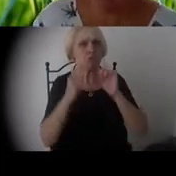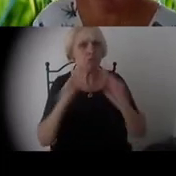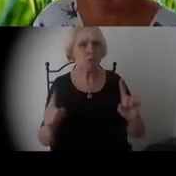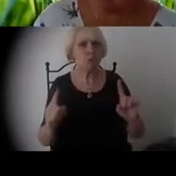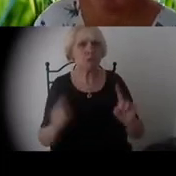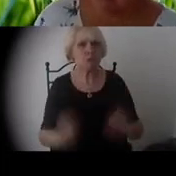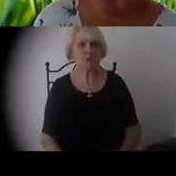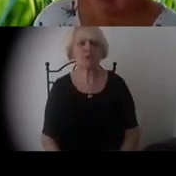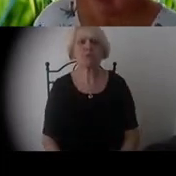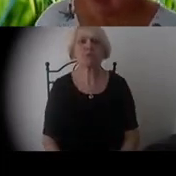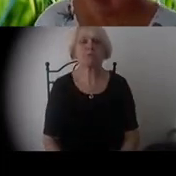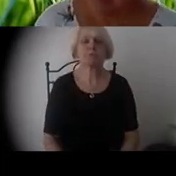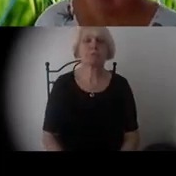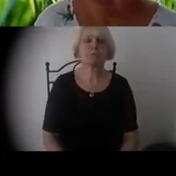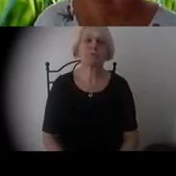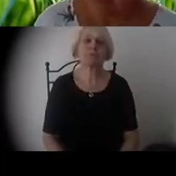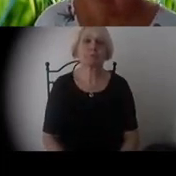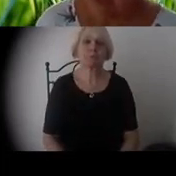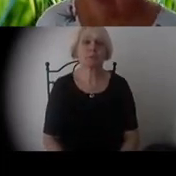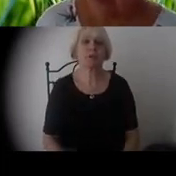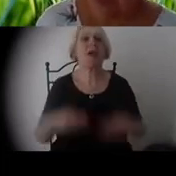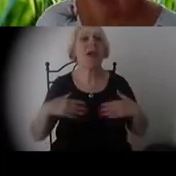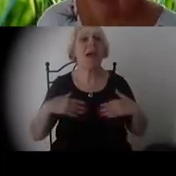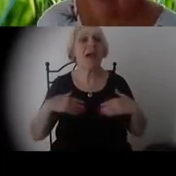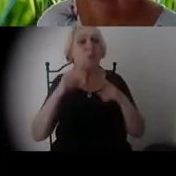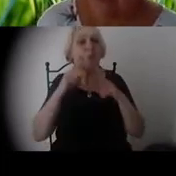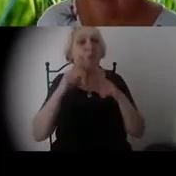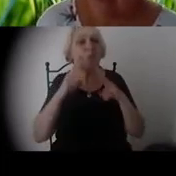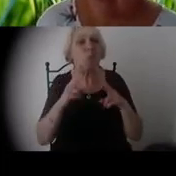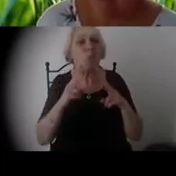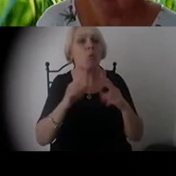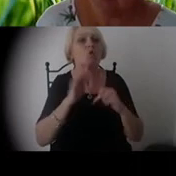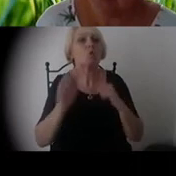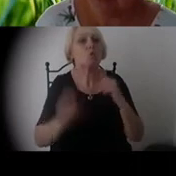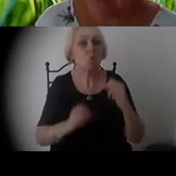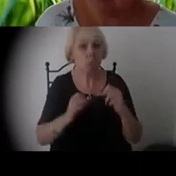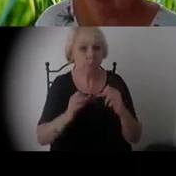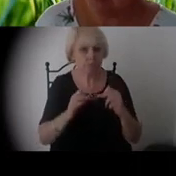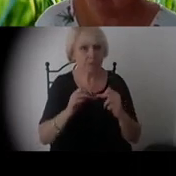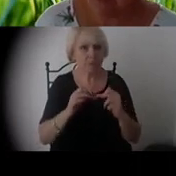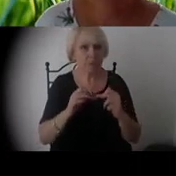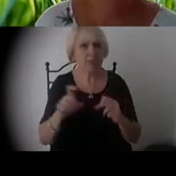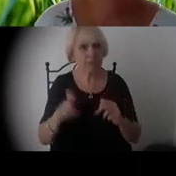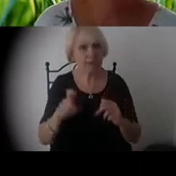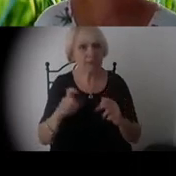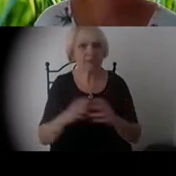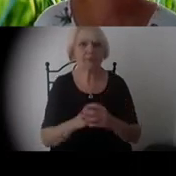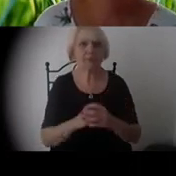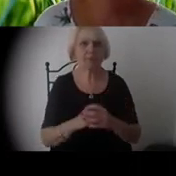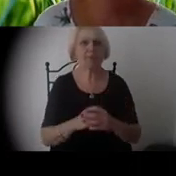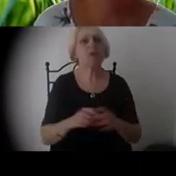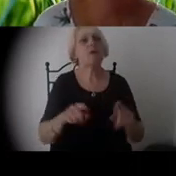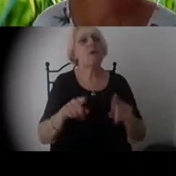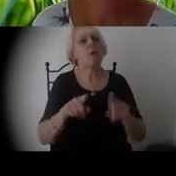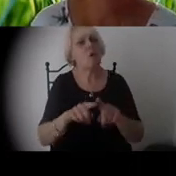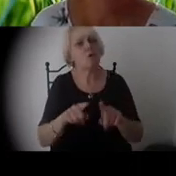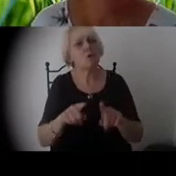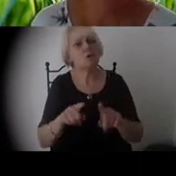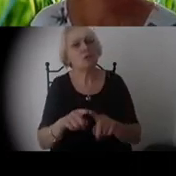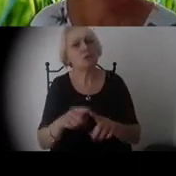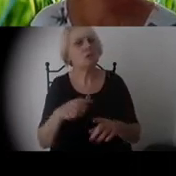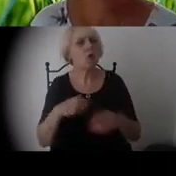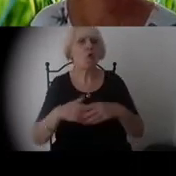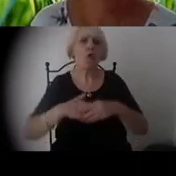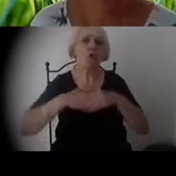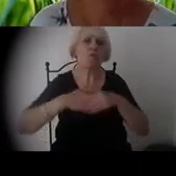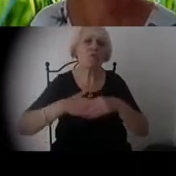on our website. And we've also recently produced a report around befriending services and how